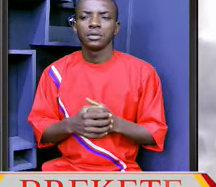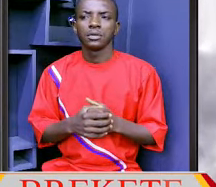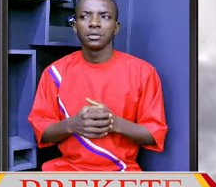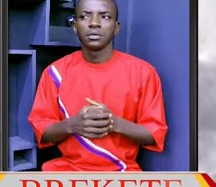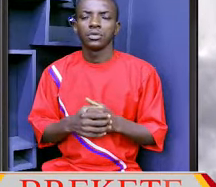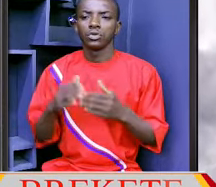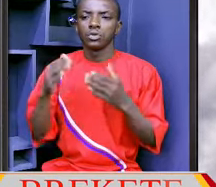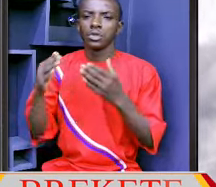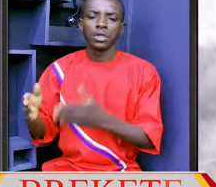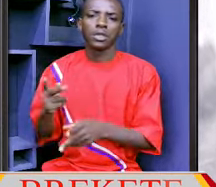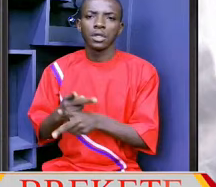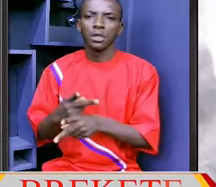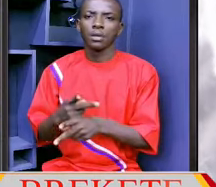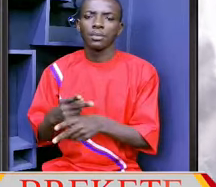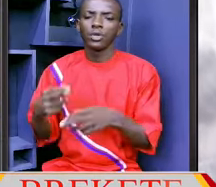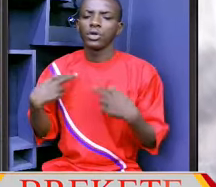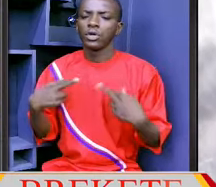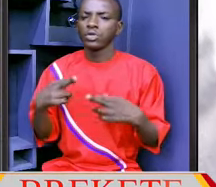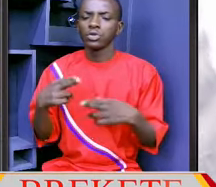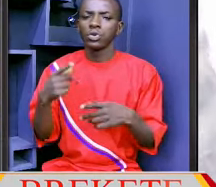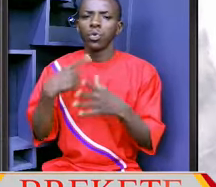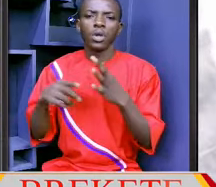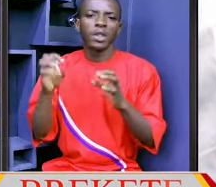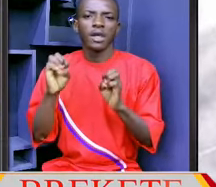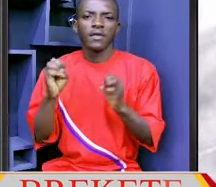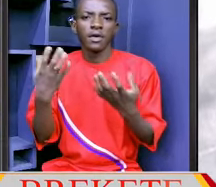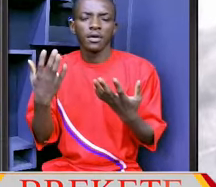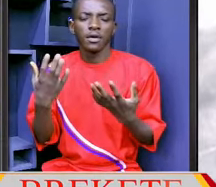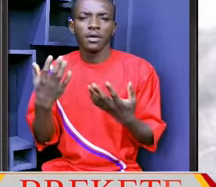Right. Drop sentiment, religious, ethnic, whatever.